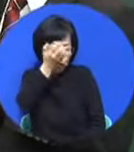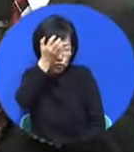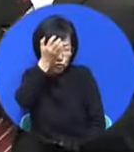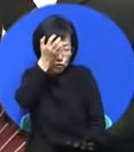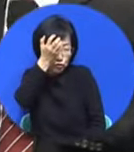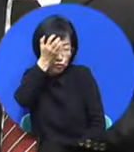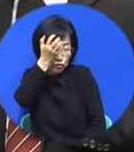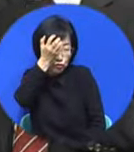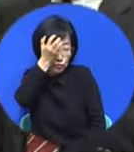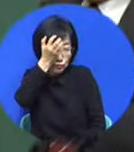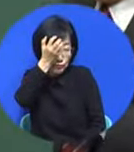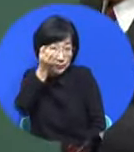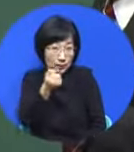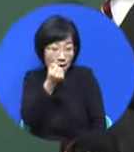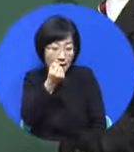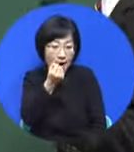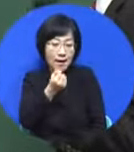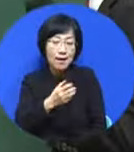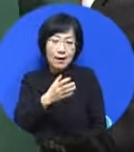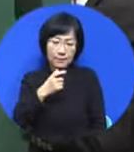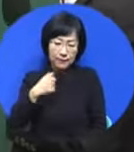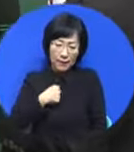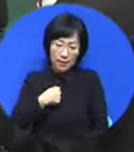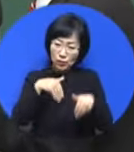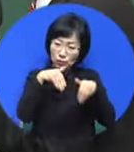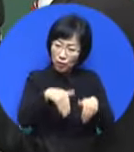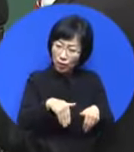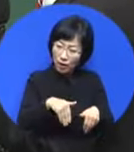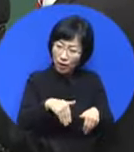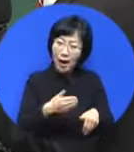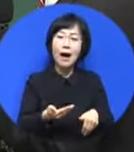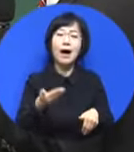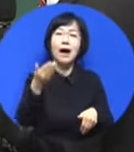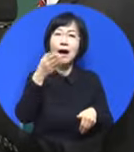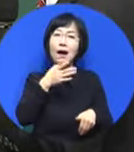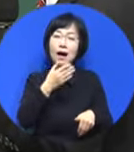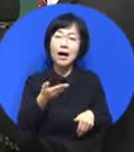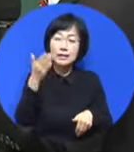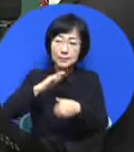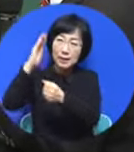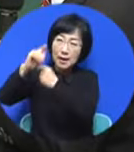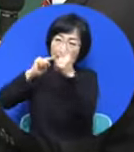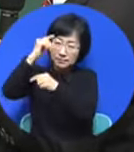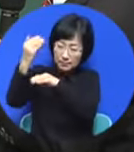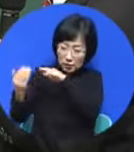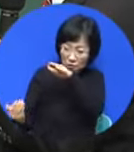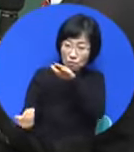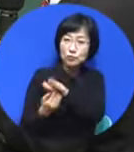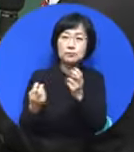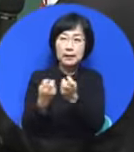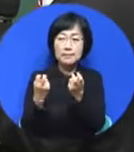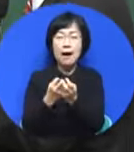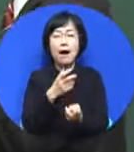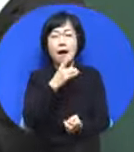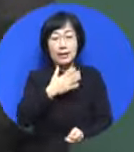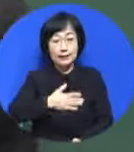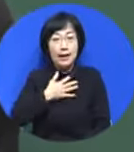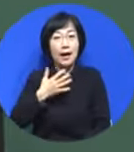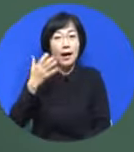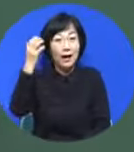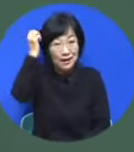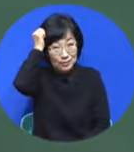Joseph understood evangelism and missions. He had a dream about that, and that's why his road of slavery was a way to fulfill God's